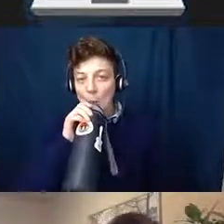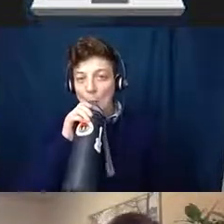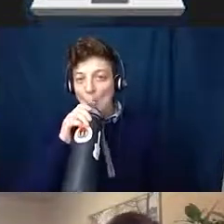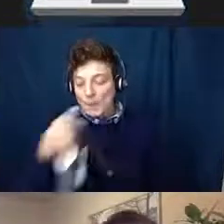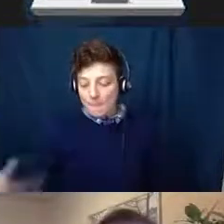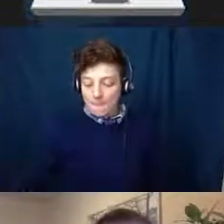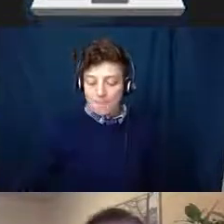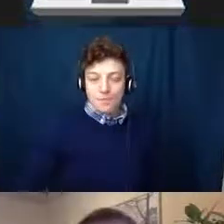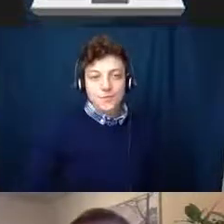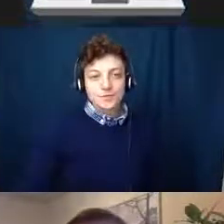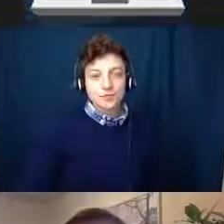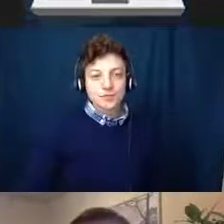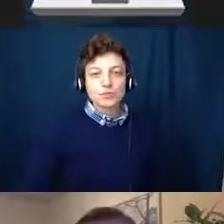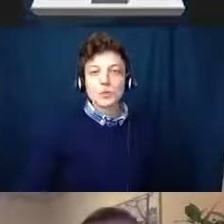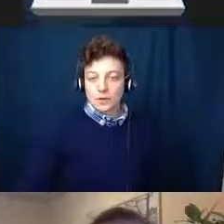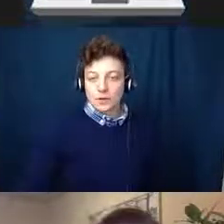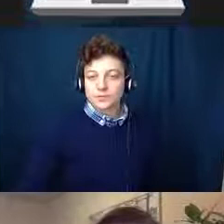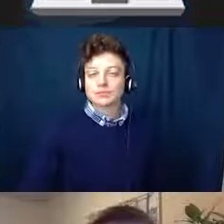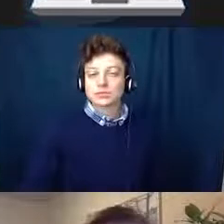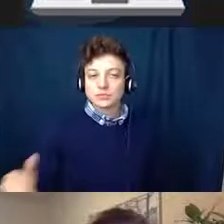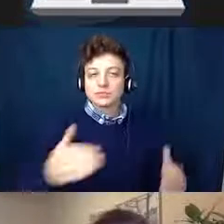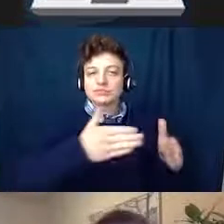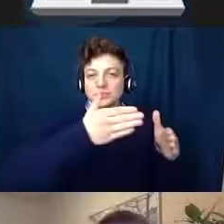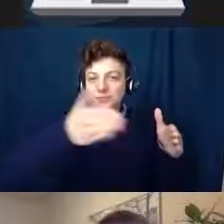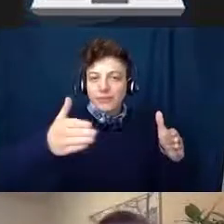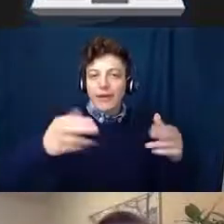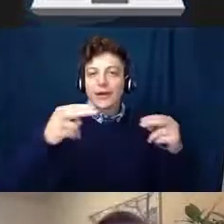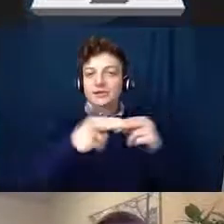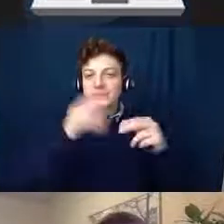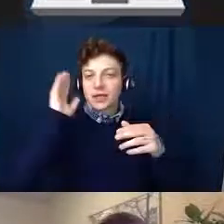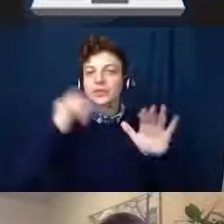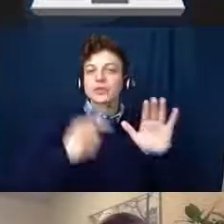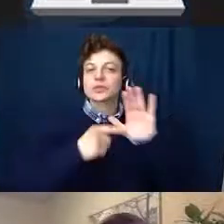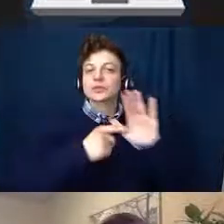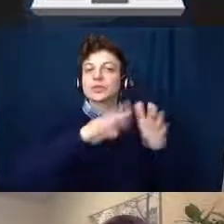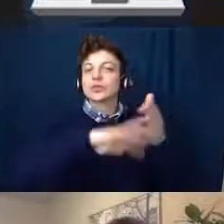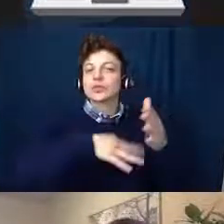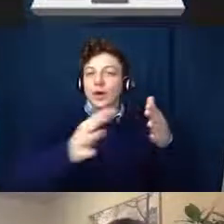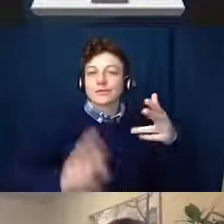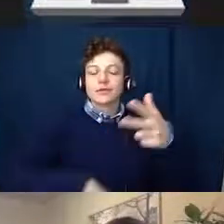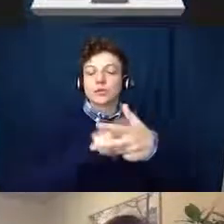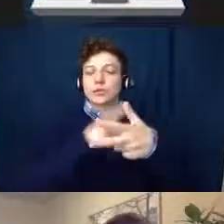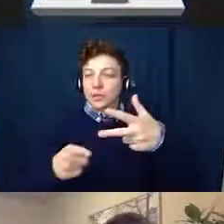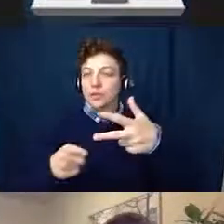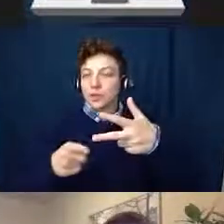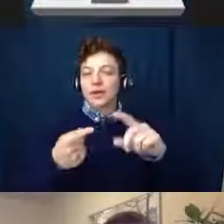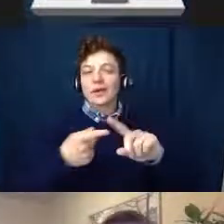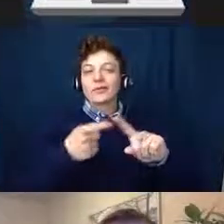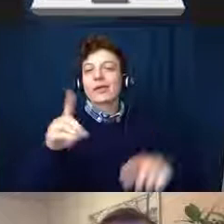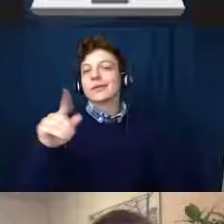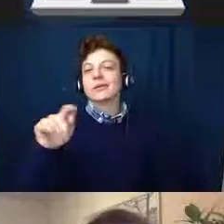And so in the next few slides, I'll show you 3 graphs that I think are really striking. They're from data that was released